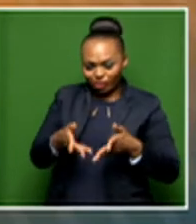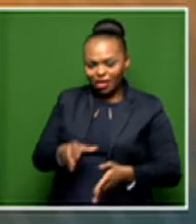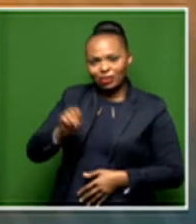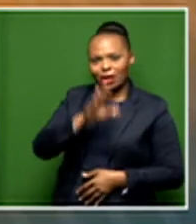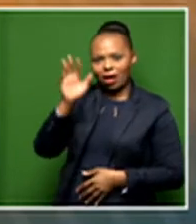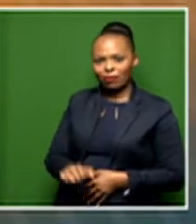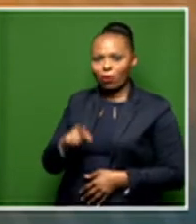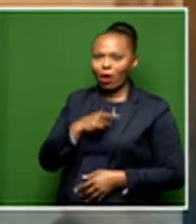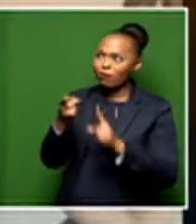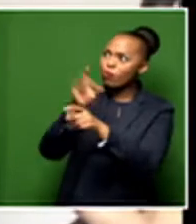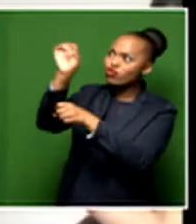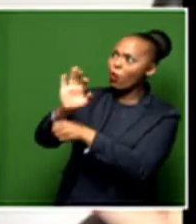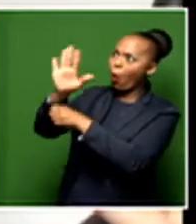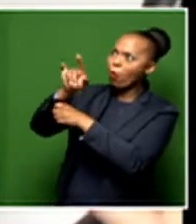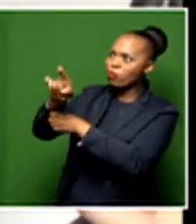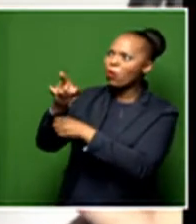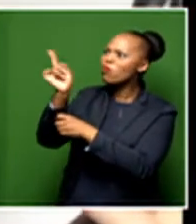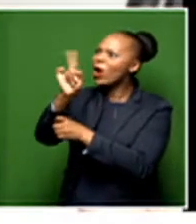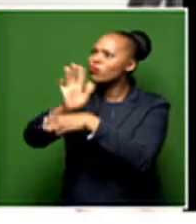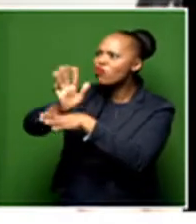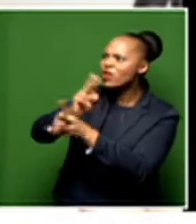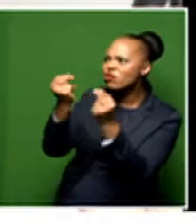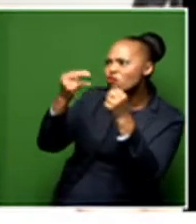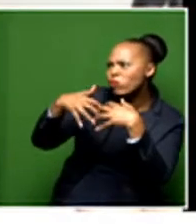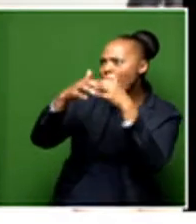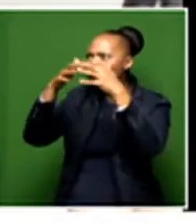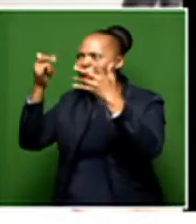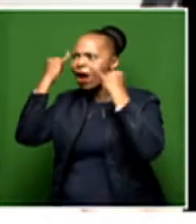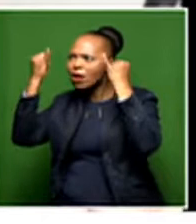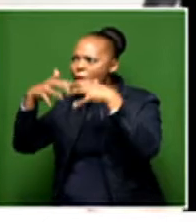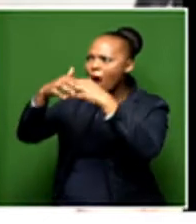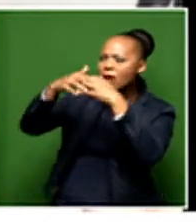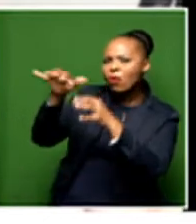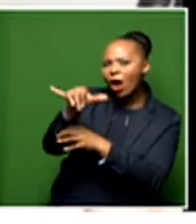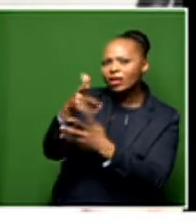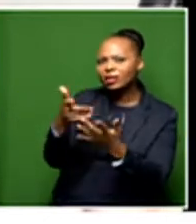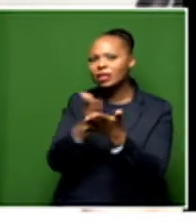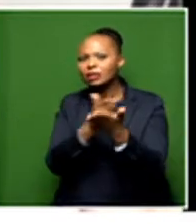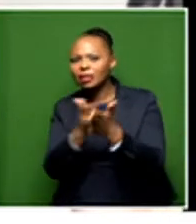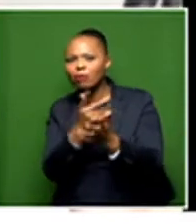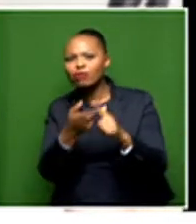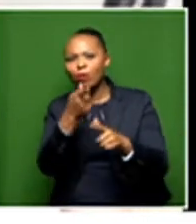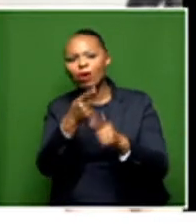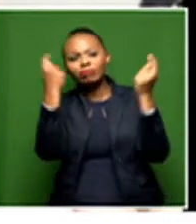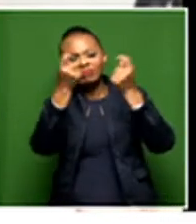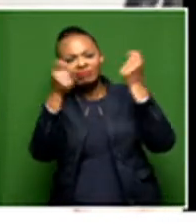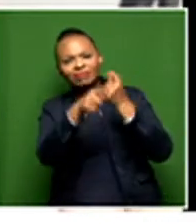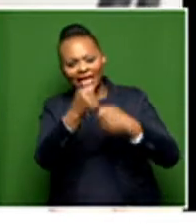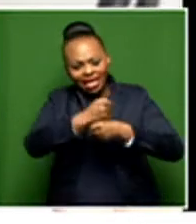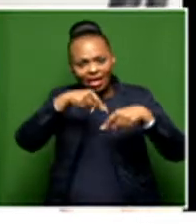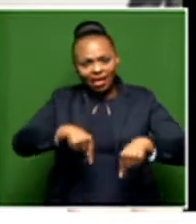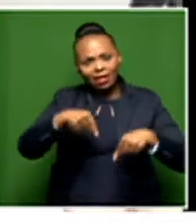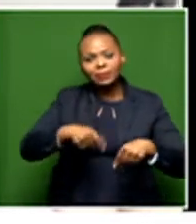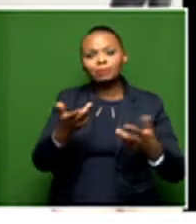of Europe right now. Many of these films were selected for the Cannes Film Festival this year. Others have just